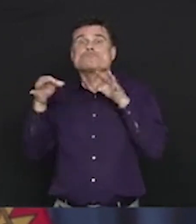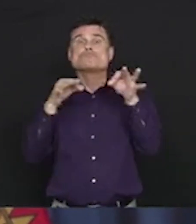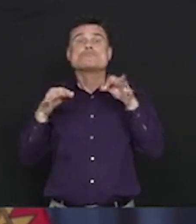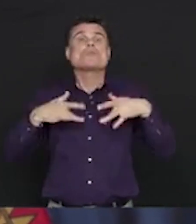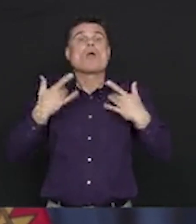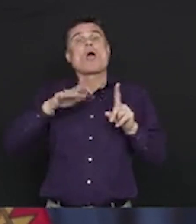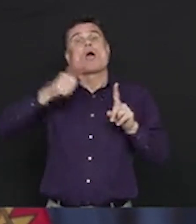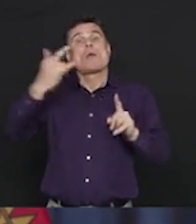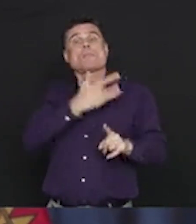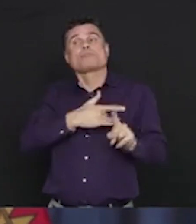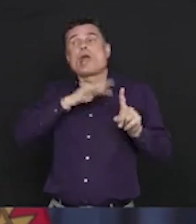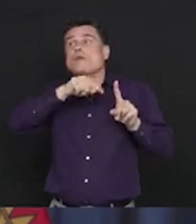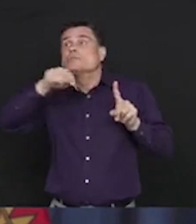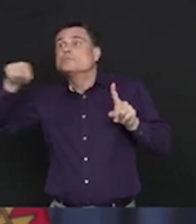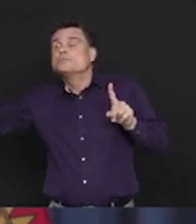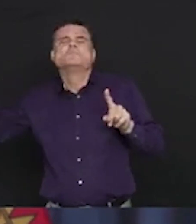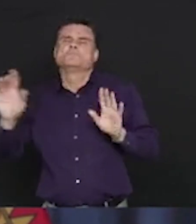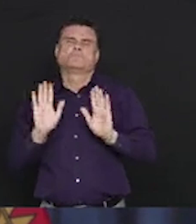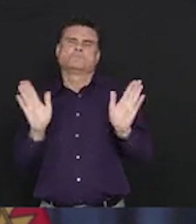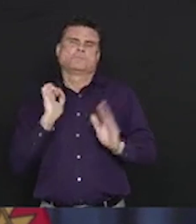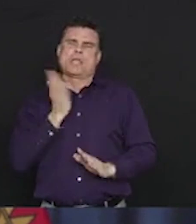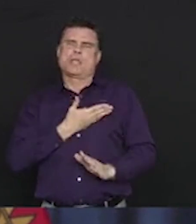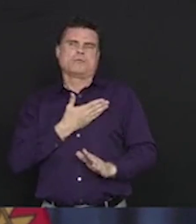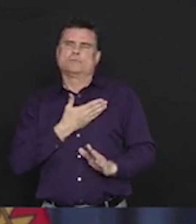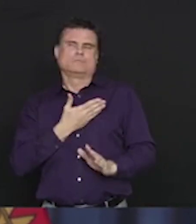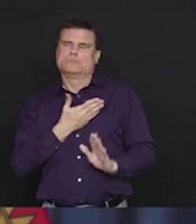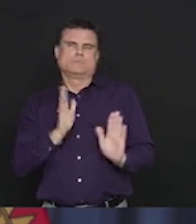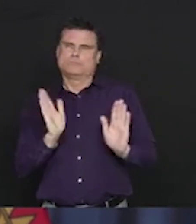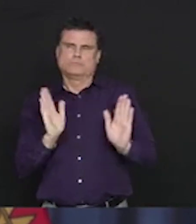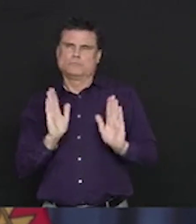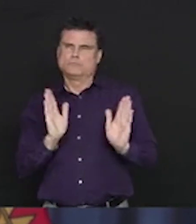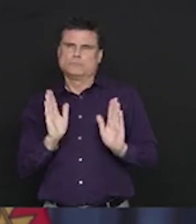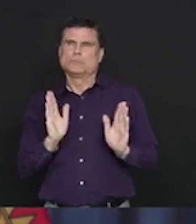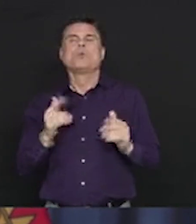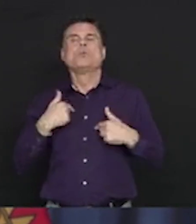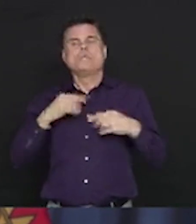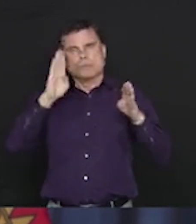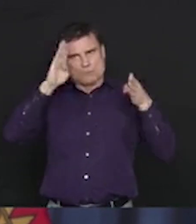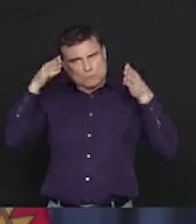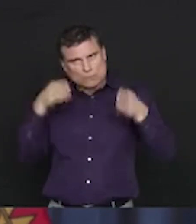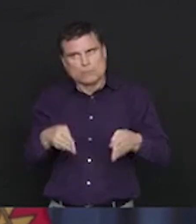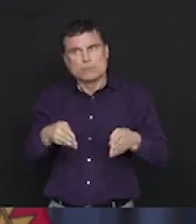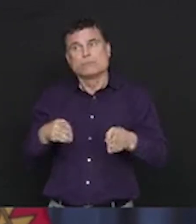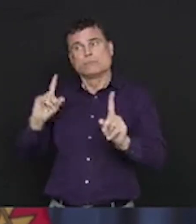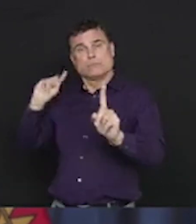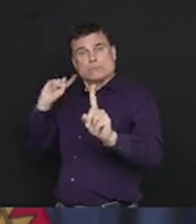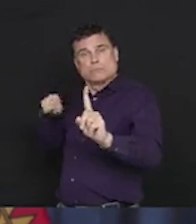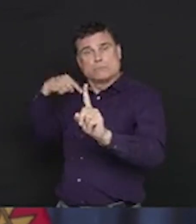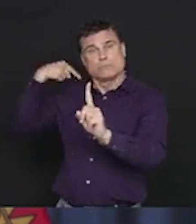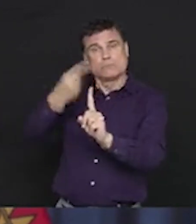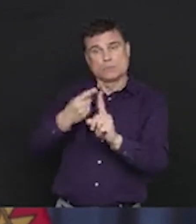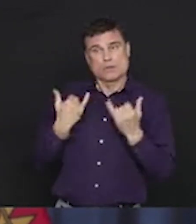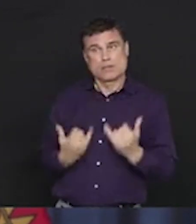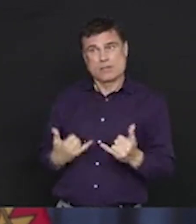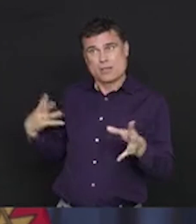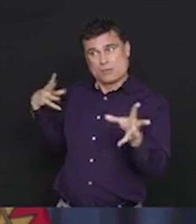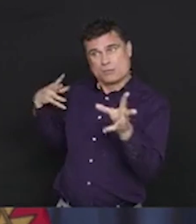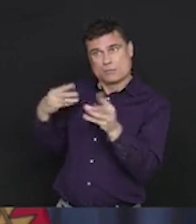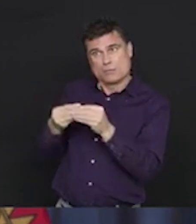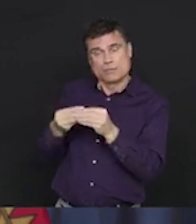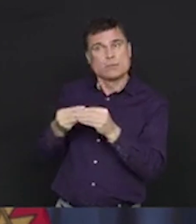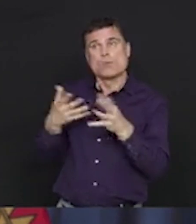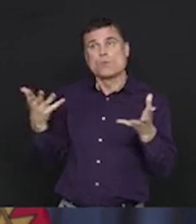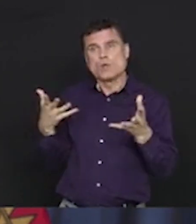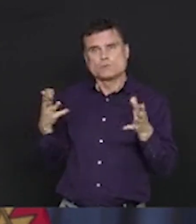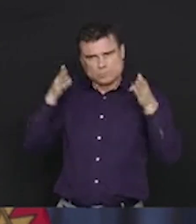had a provincial approach from the beginning. Dr. Henry and Steve Brown are the head of a structure that involves all of the